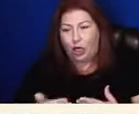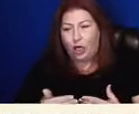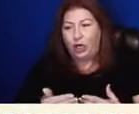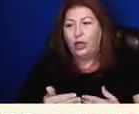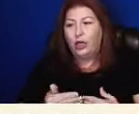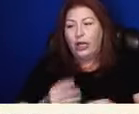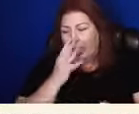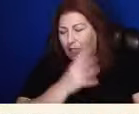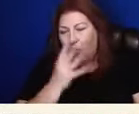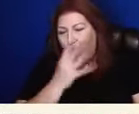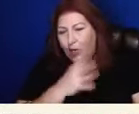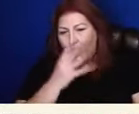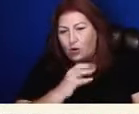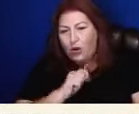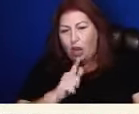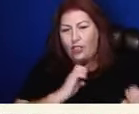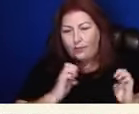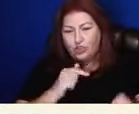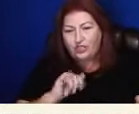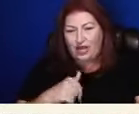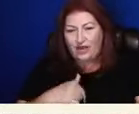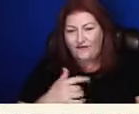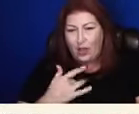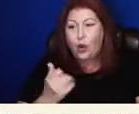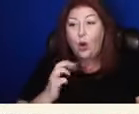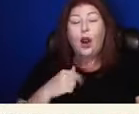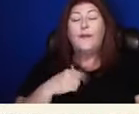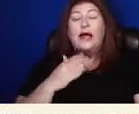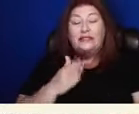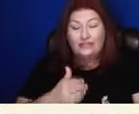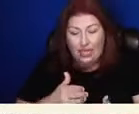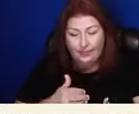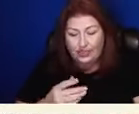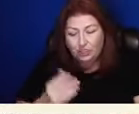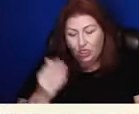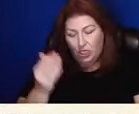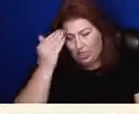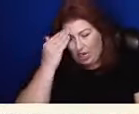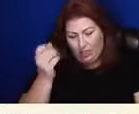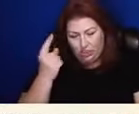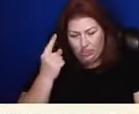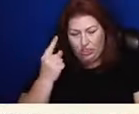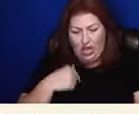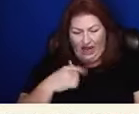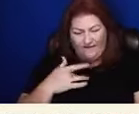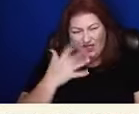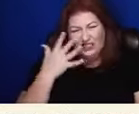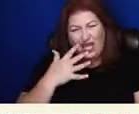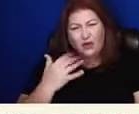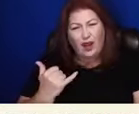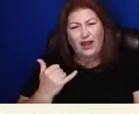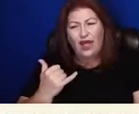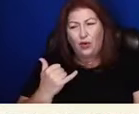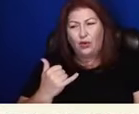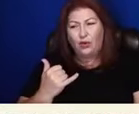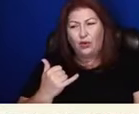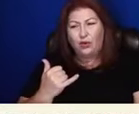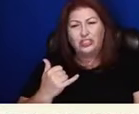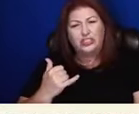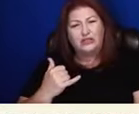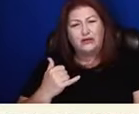ignoring all of the emotions that I'm feeling? Or am I stopping to acknowledge, yeah, I feel sad right now, and just sitting in that for a